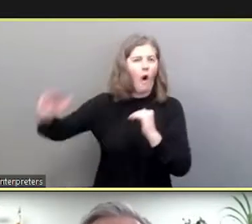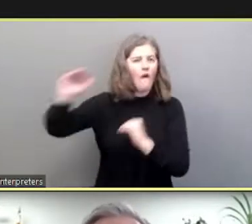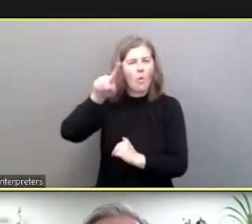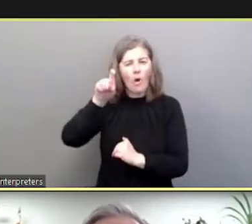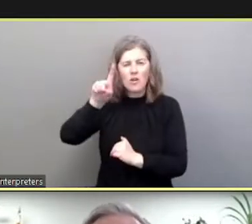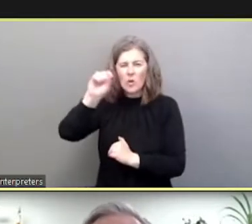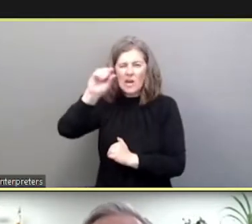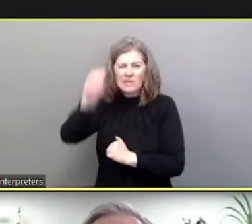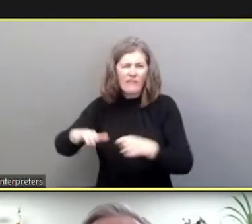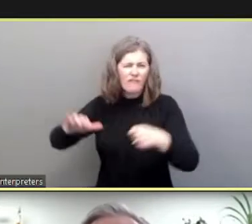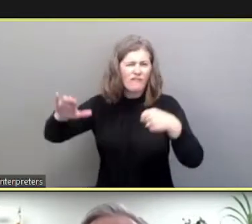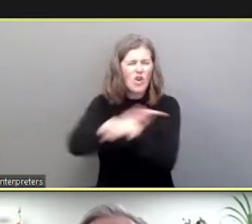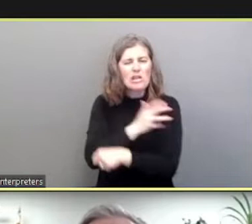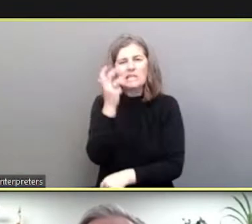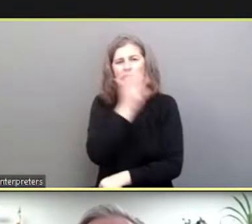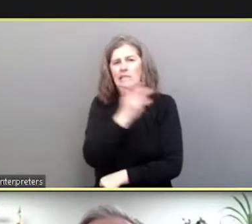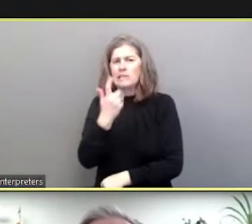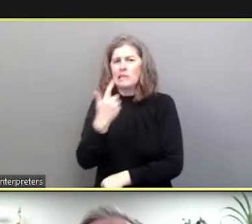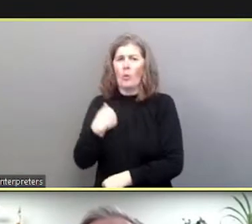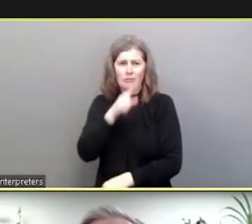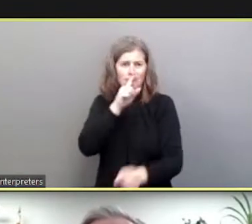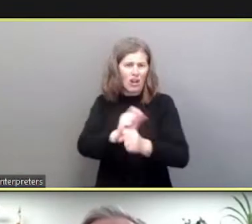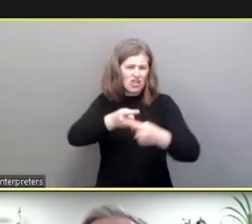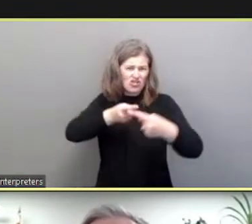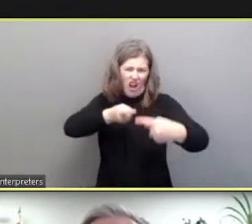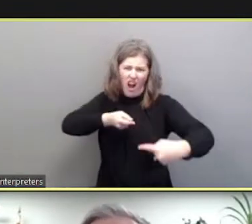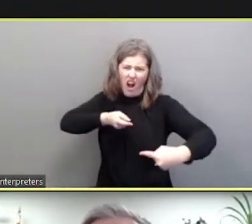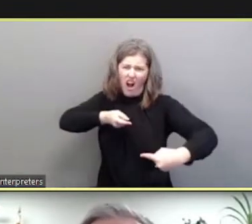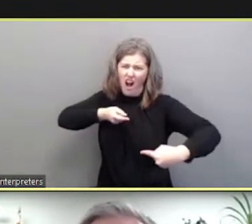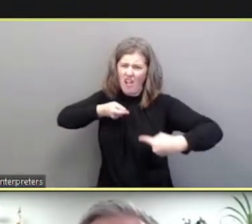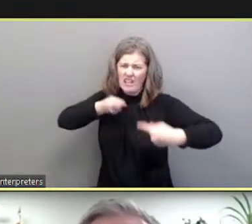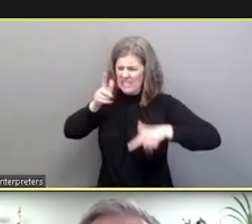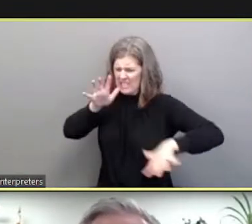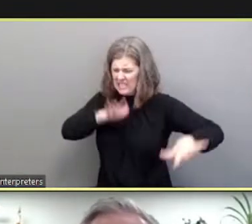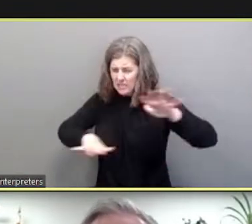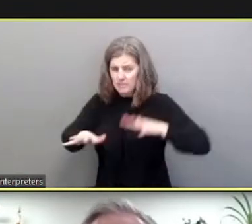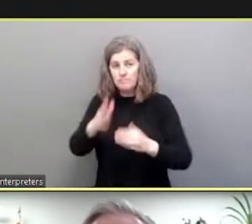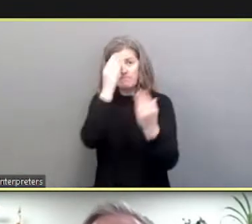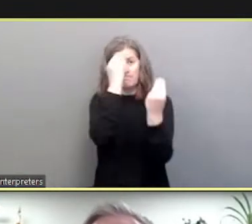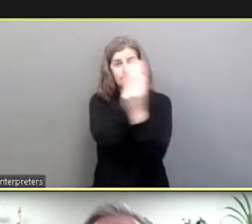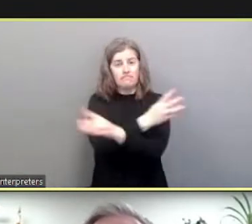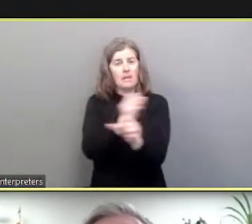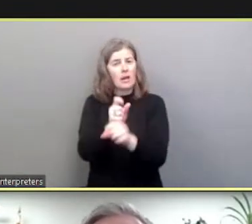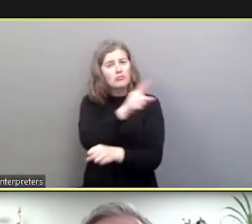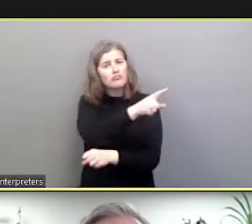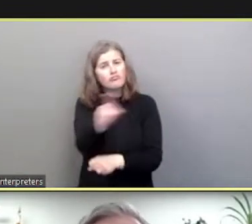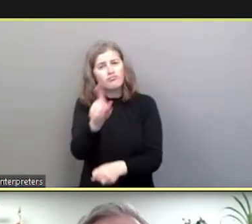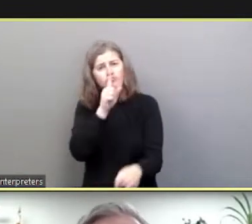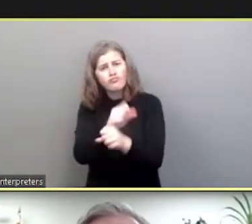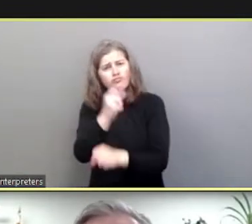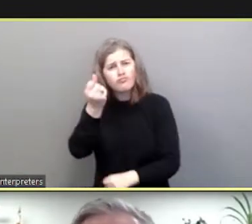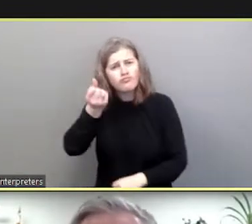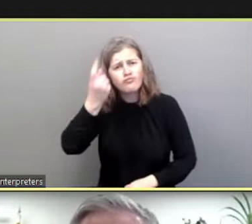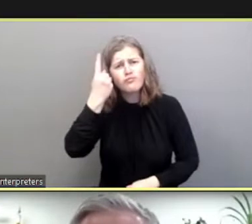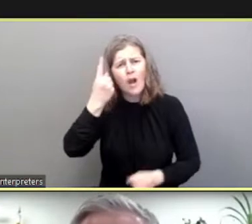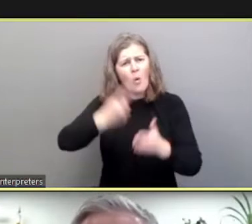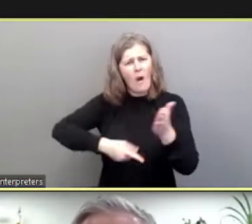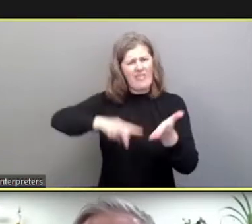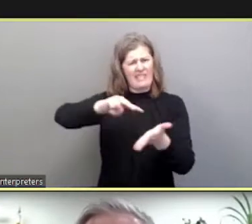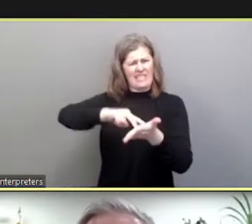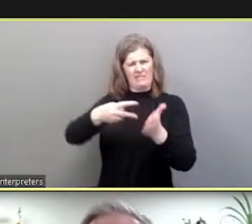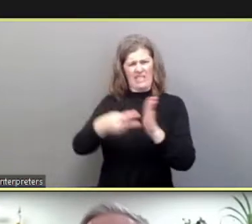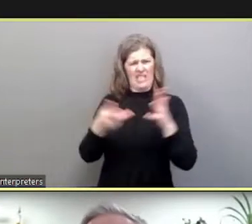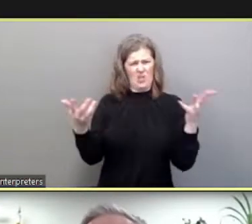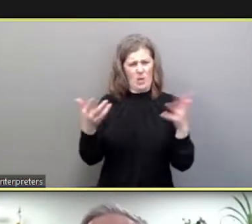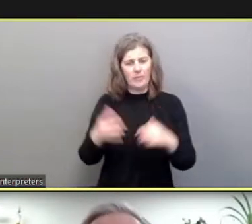120%, and we are struggling to try to make ends meet. I want to make sure that people understand what this means.